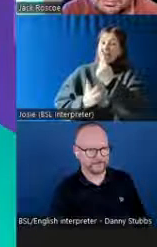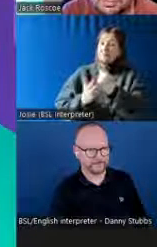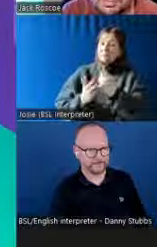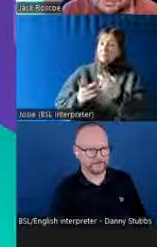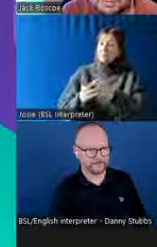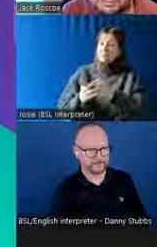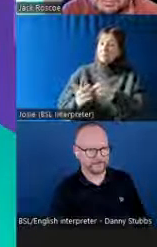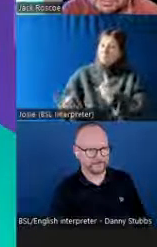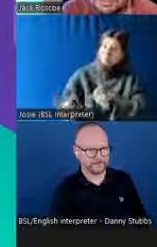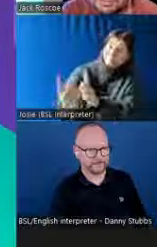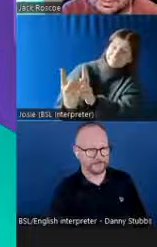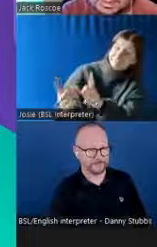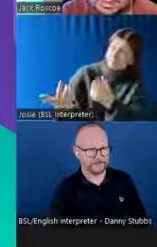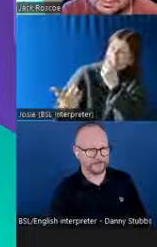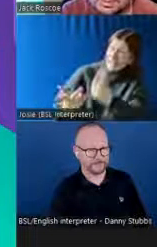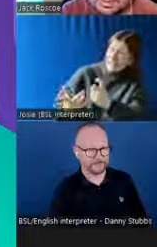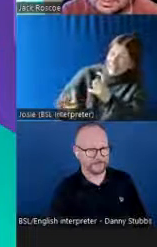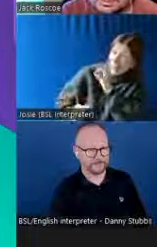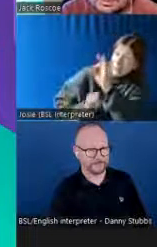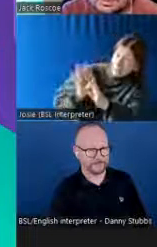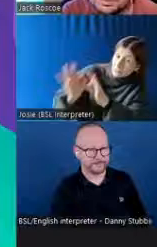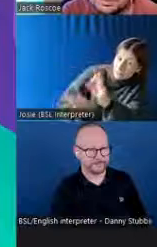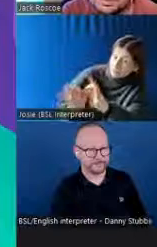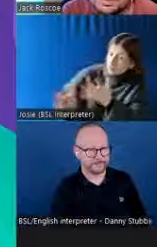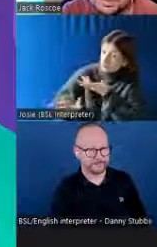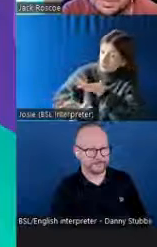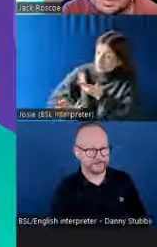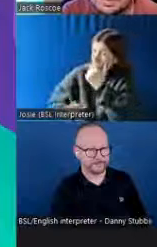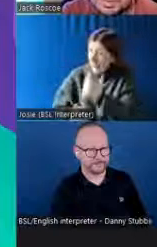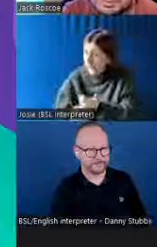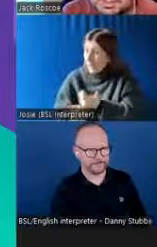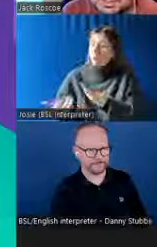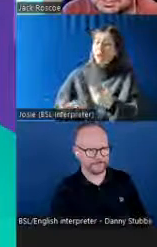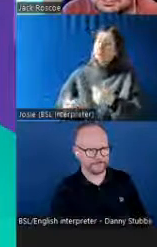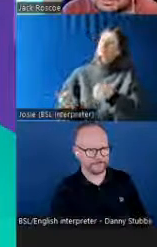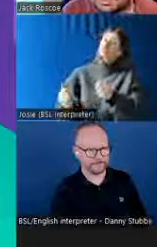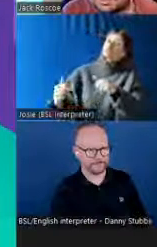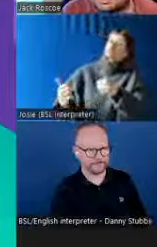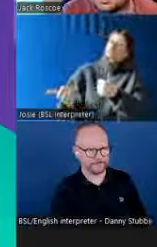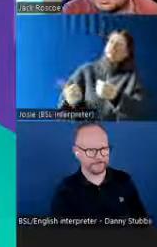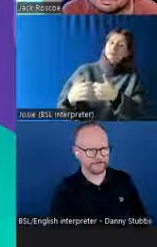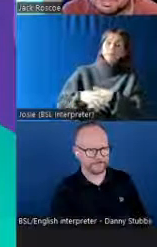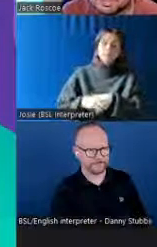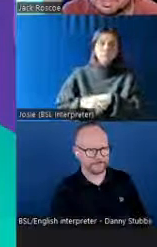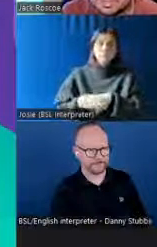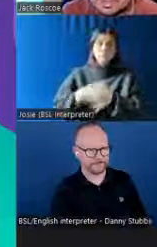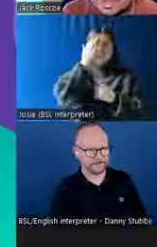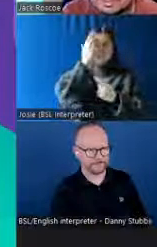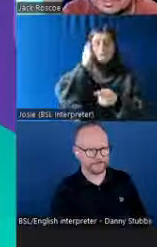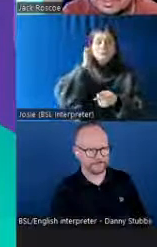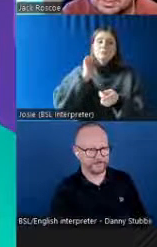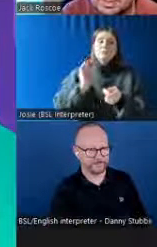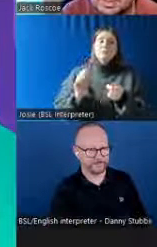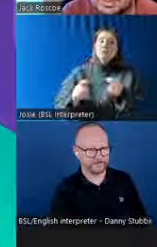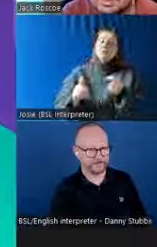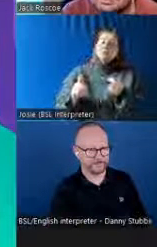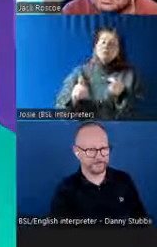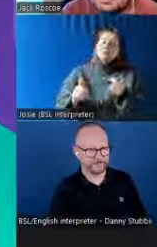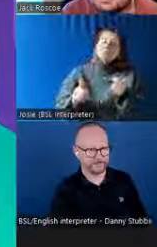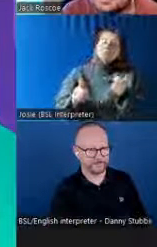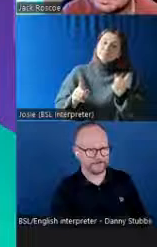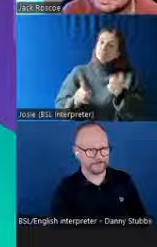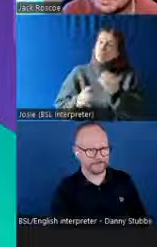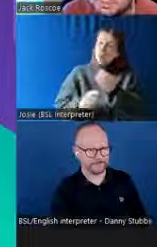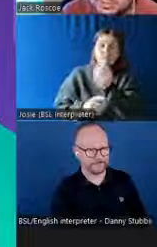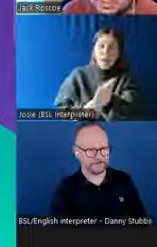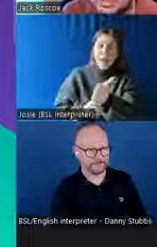are often audio recorded, so you do need to do some housekeeping around that, as audio recordings count as a form